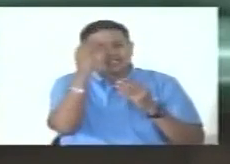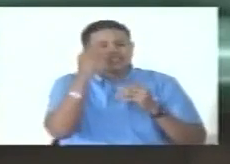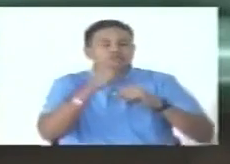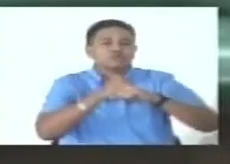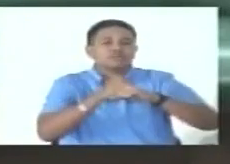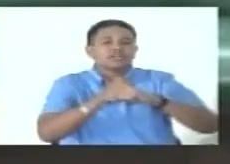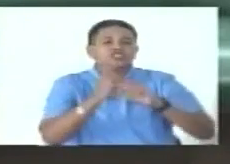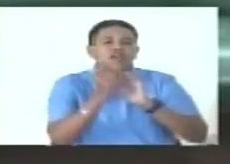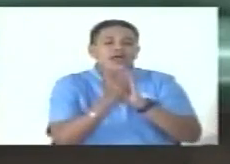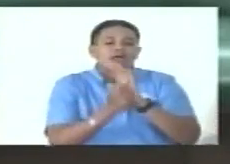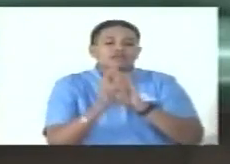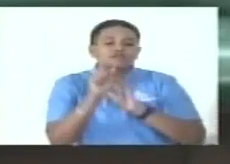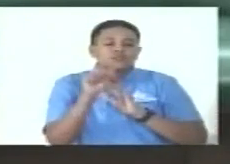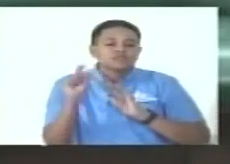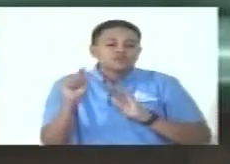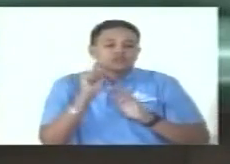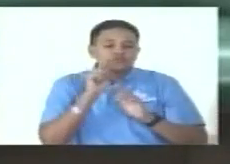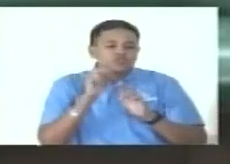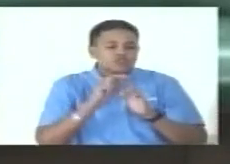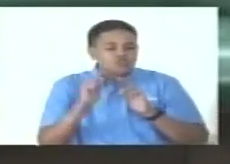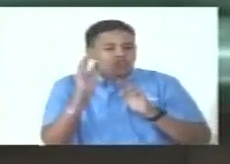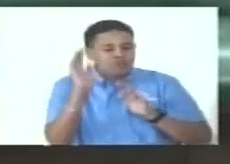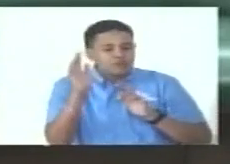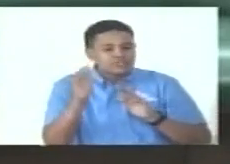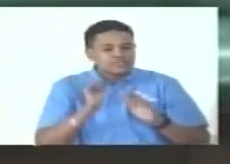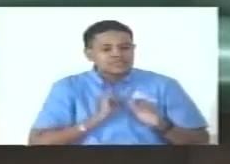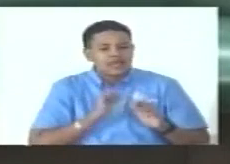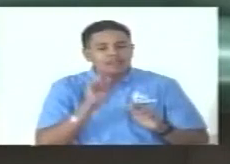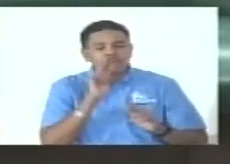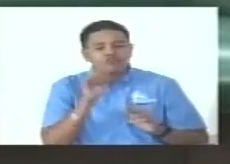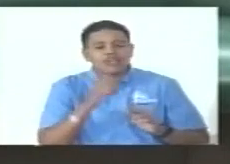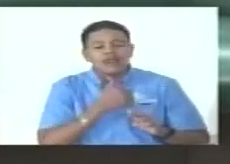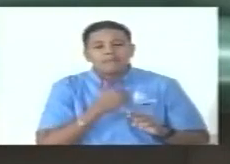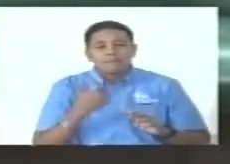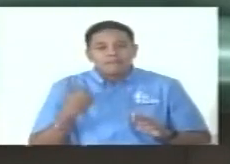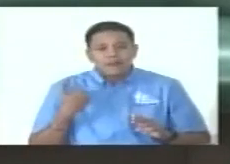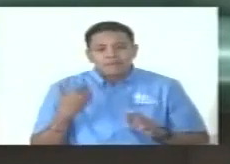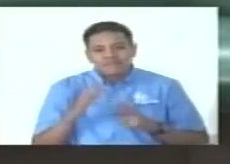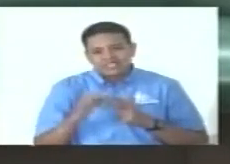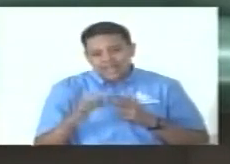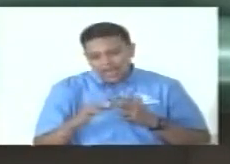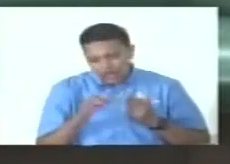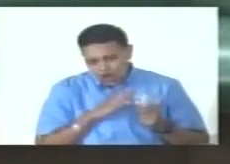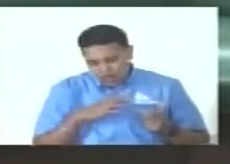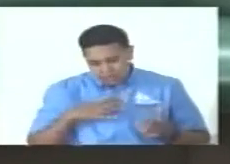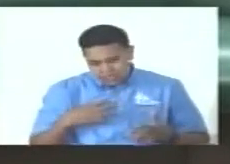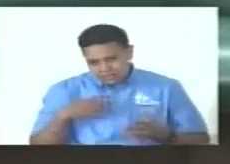of 2020. I was a member of the Joint Select Committee